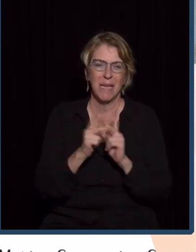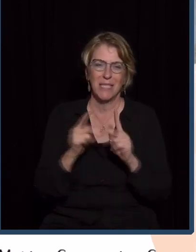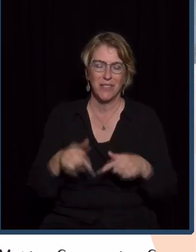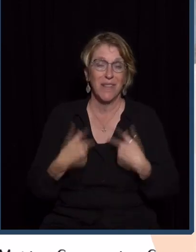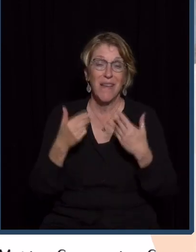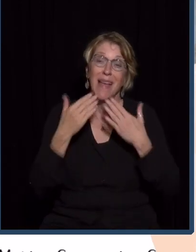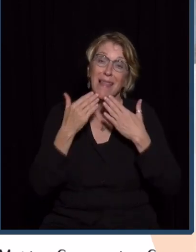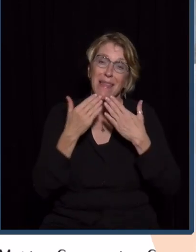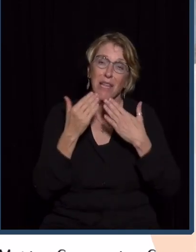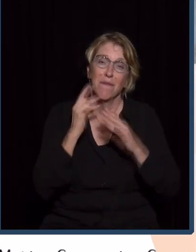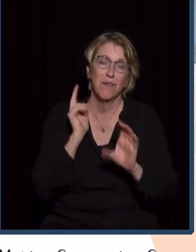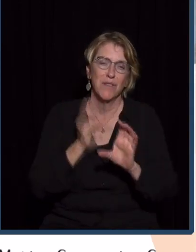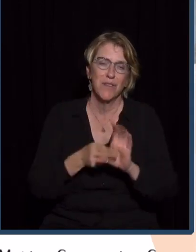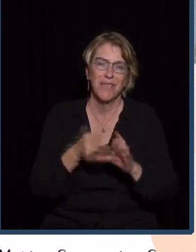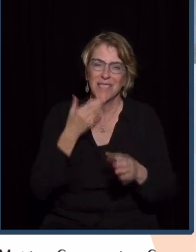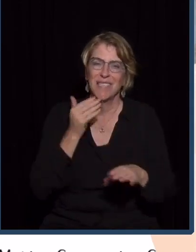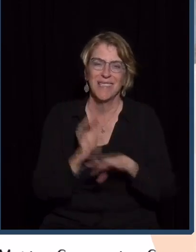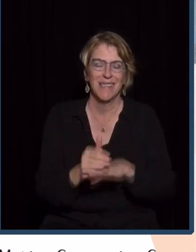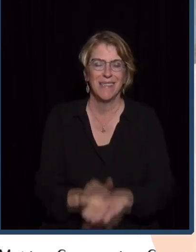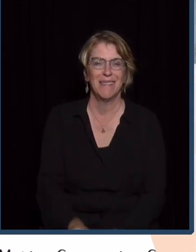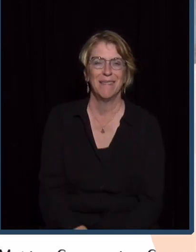us, everyone. Have a good night.